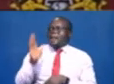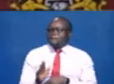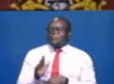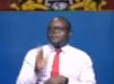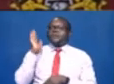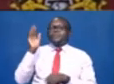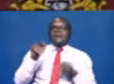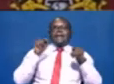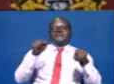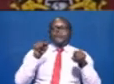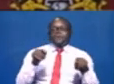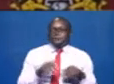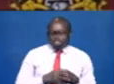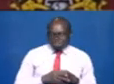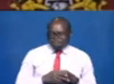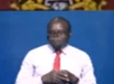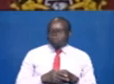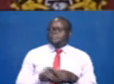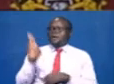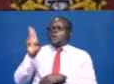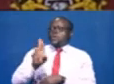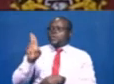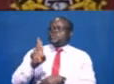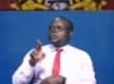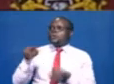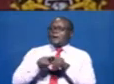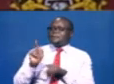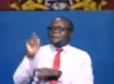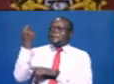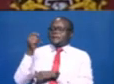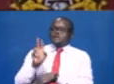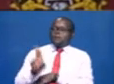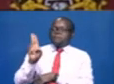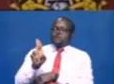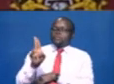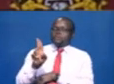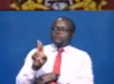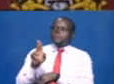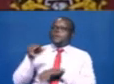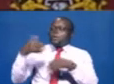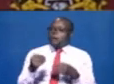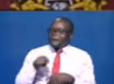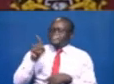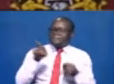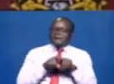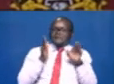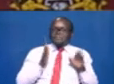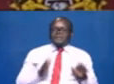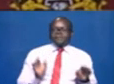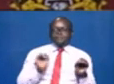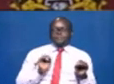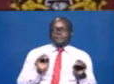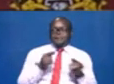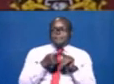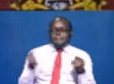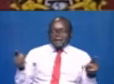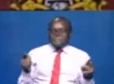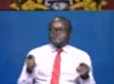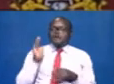insult Uhuru Kenyatta as the President of the Republic of Kenya, or even him as a person. But I